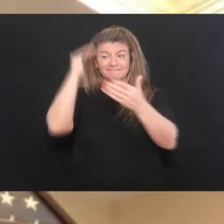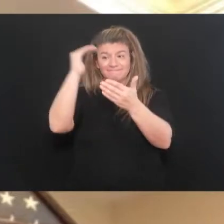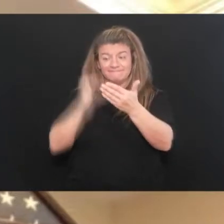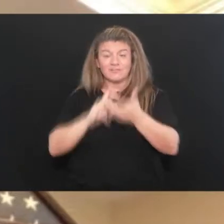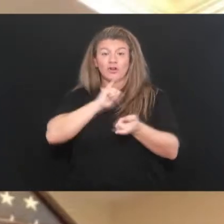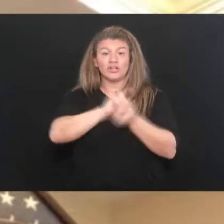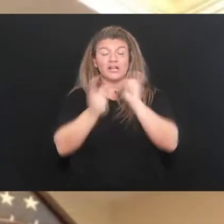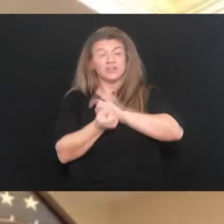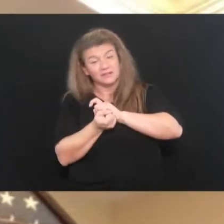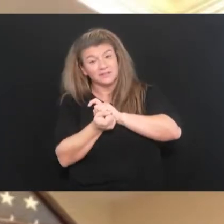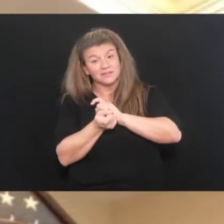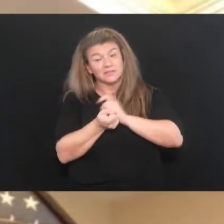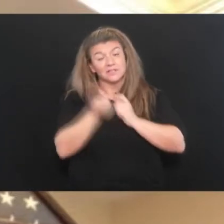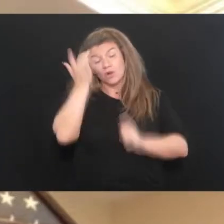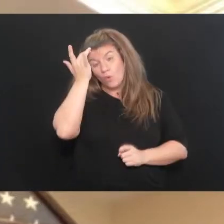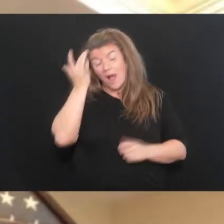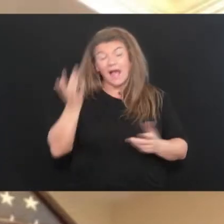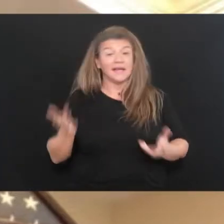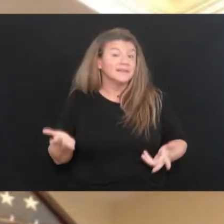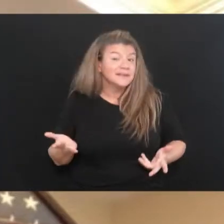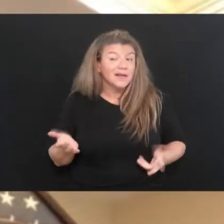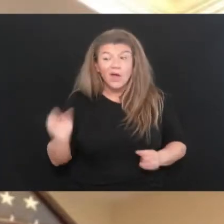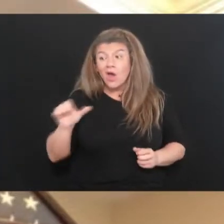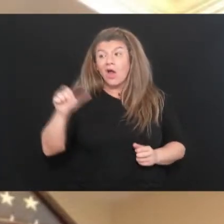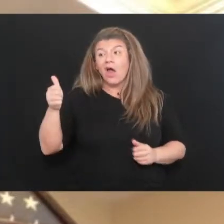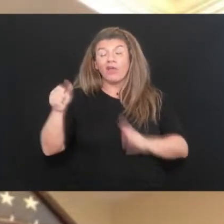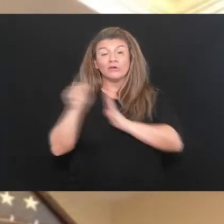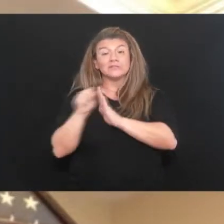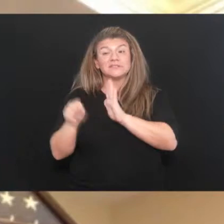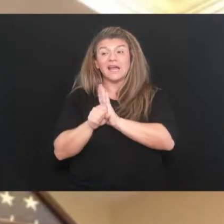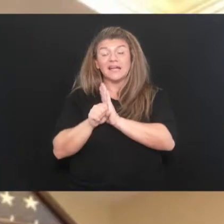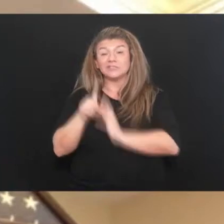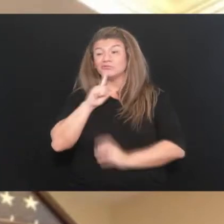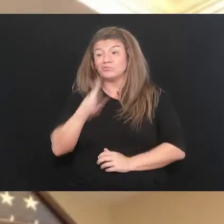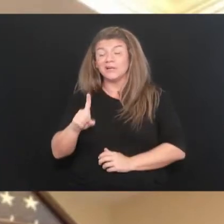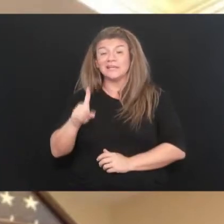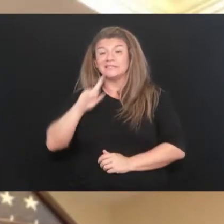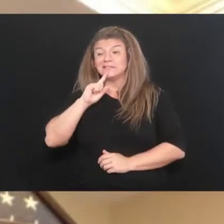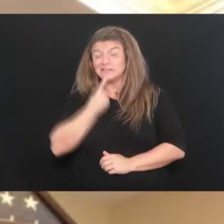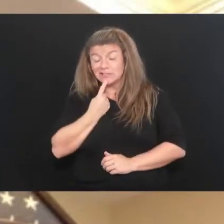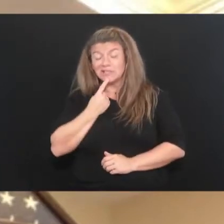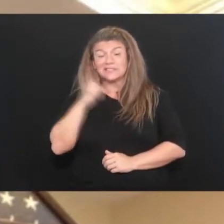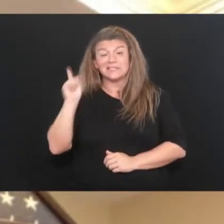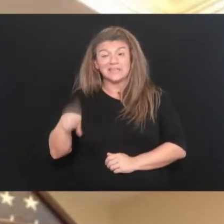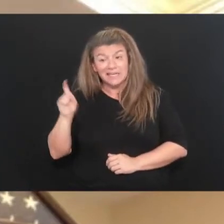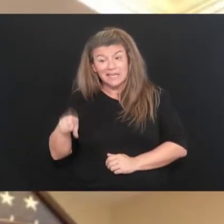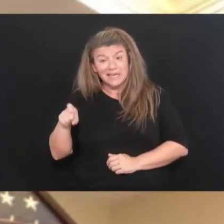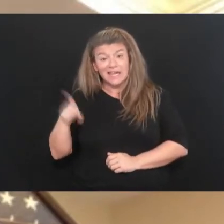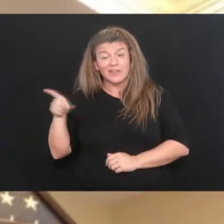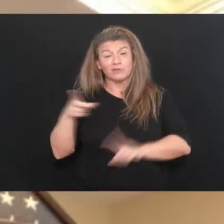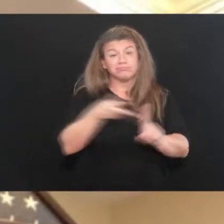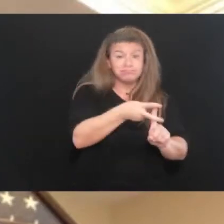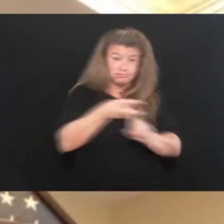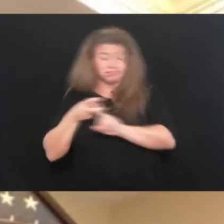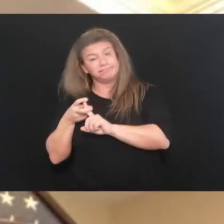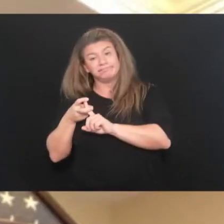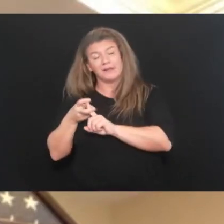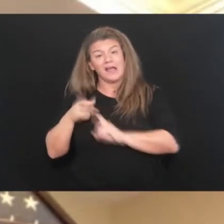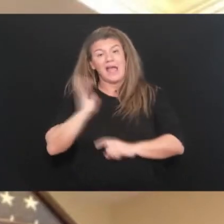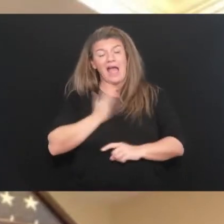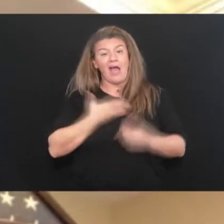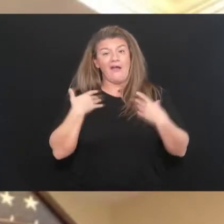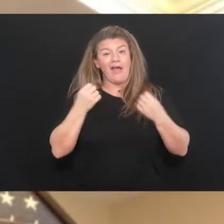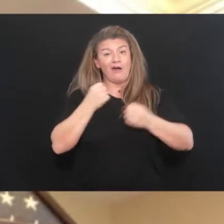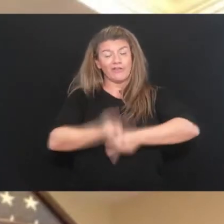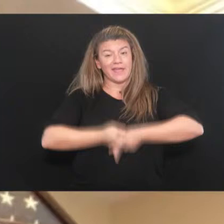because quite frankly, other states that are in really dire circumstances are poaching healthcare